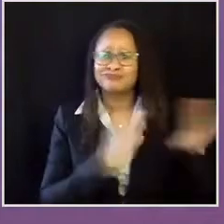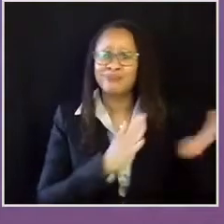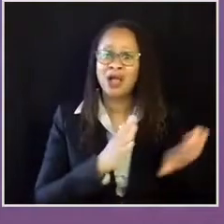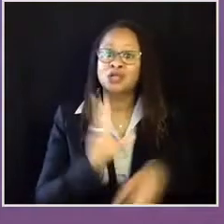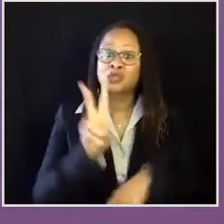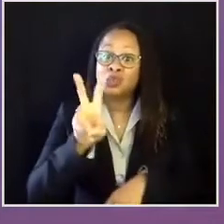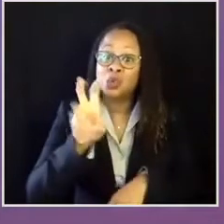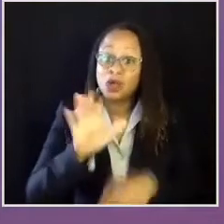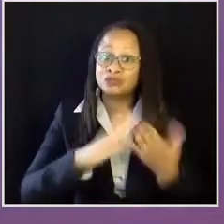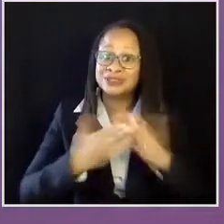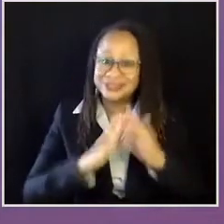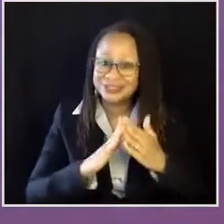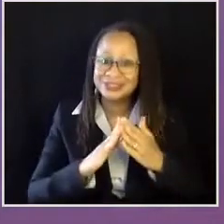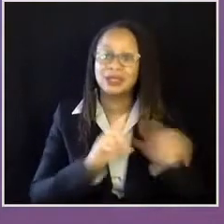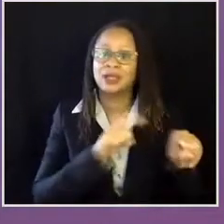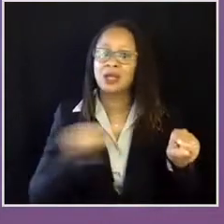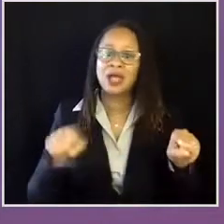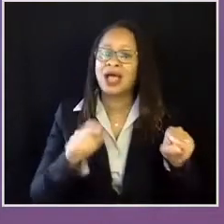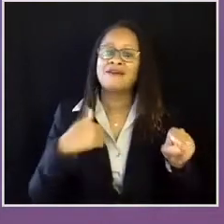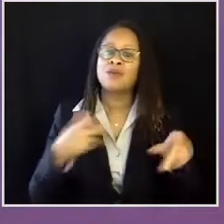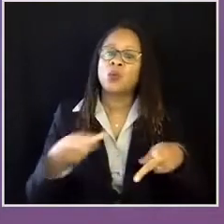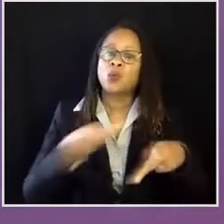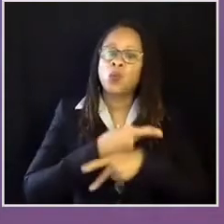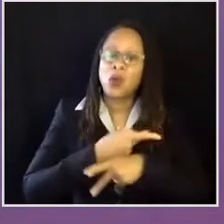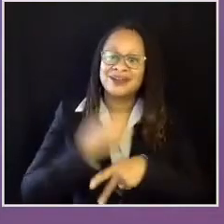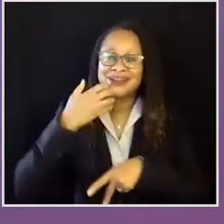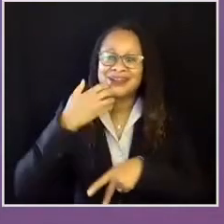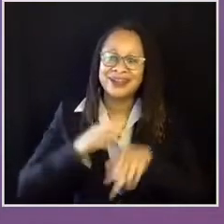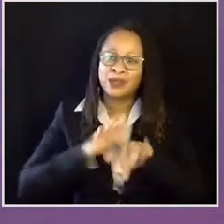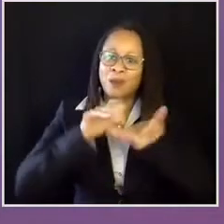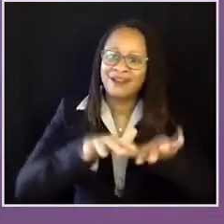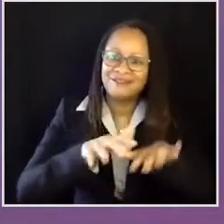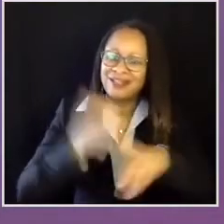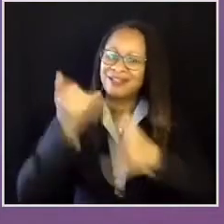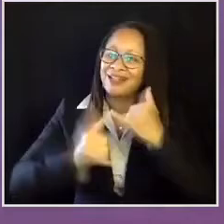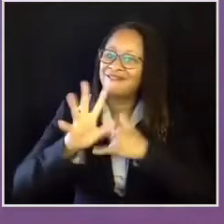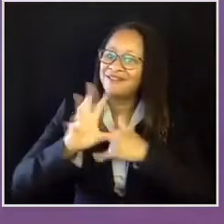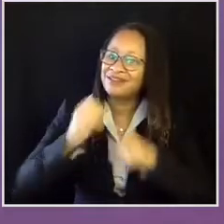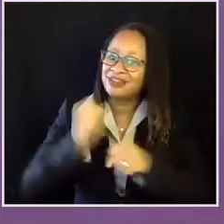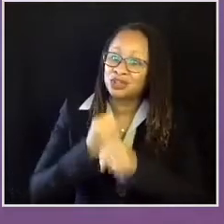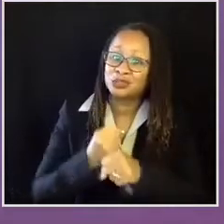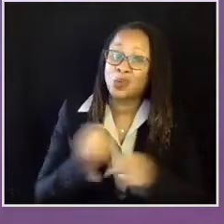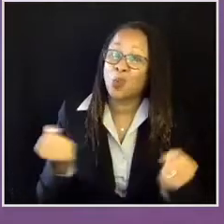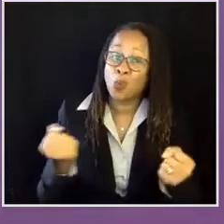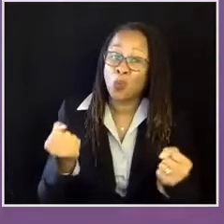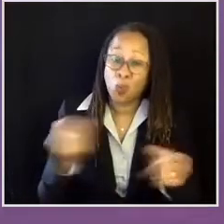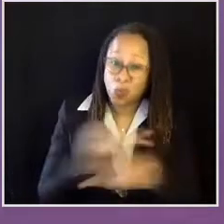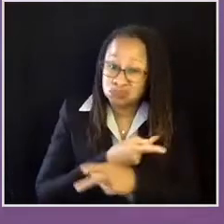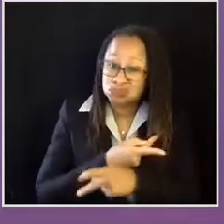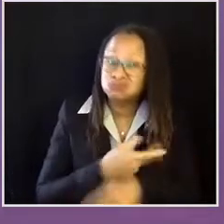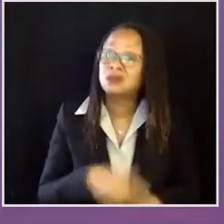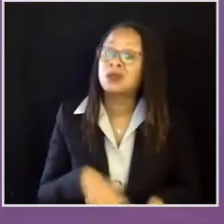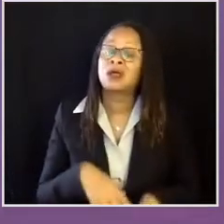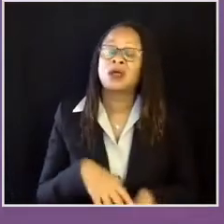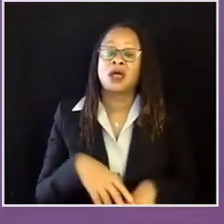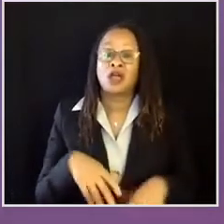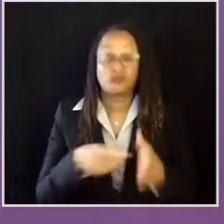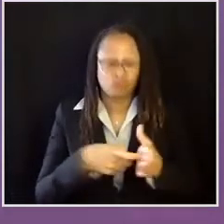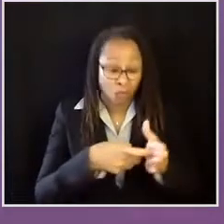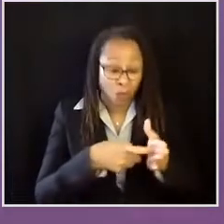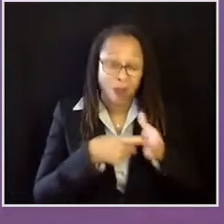longest stretches of deadly heat waves in 50 years. It requires them to help their poor and elderly